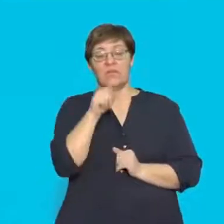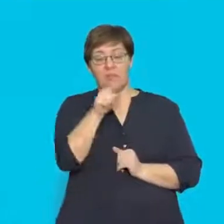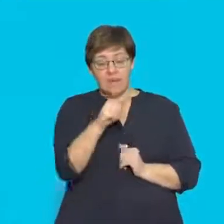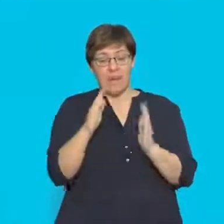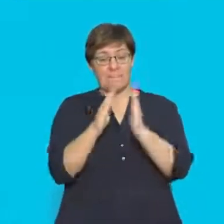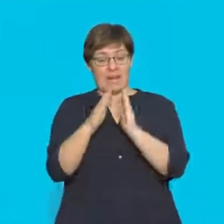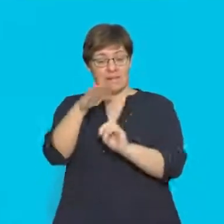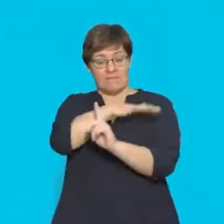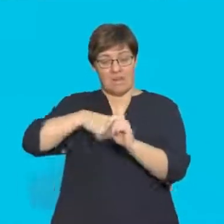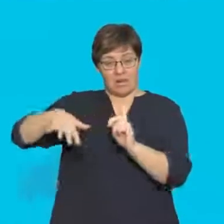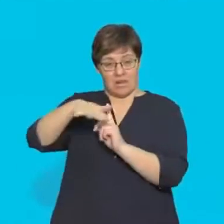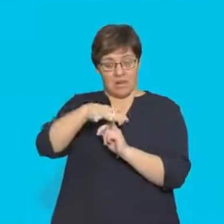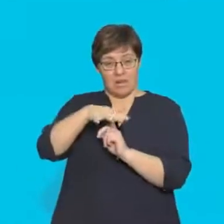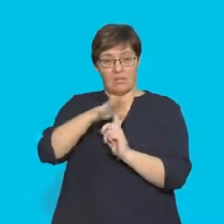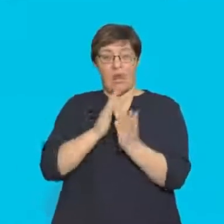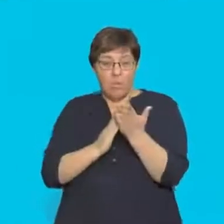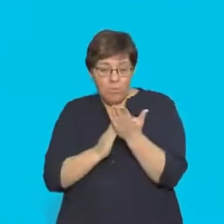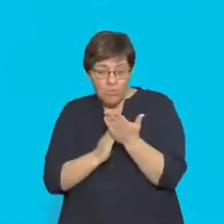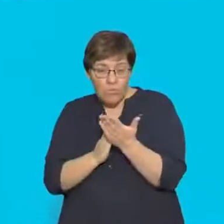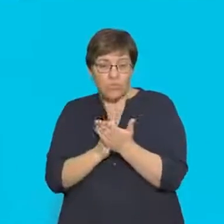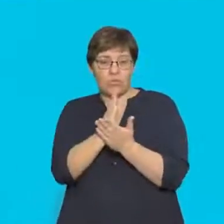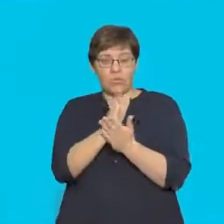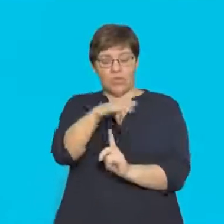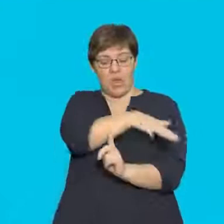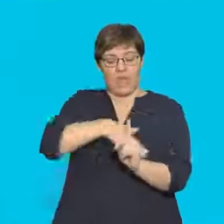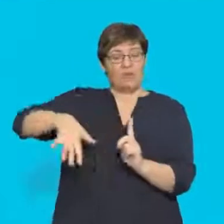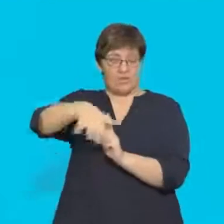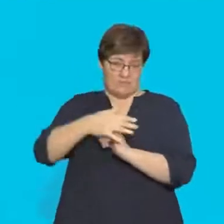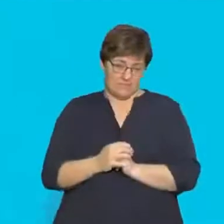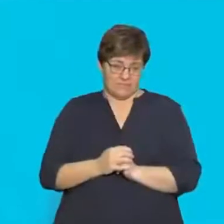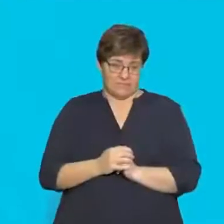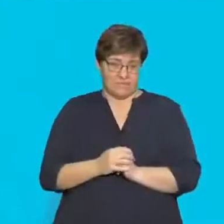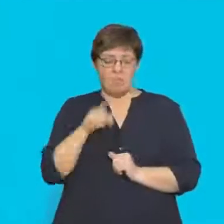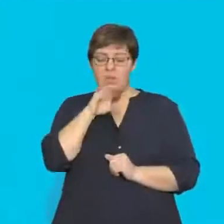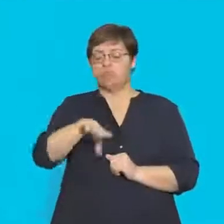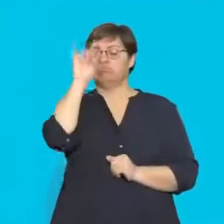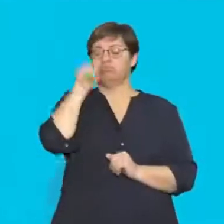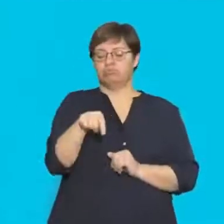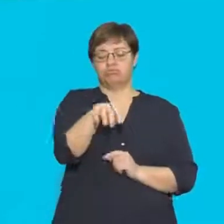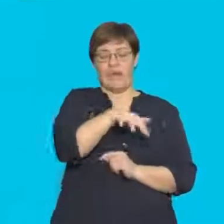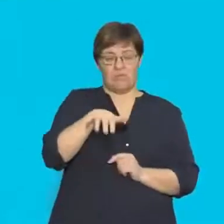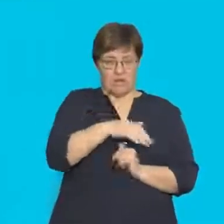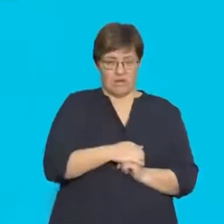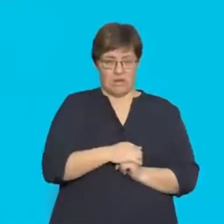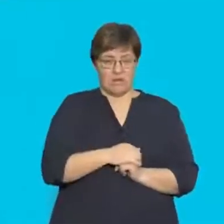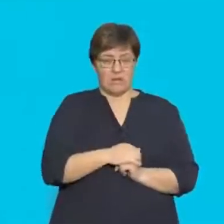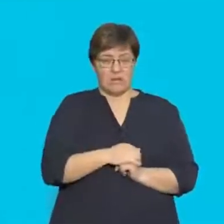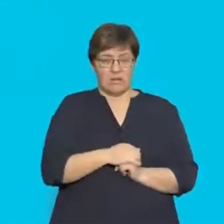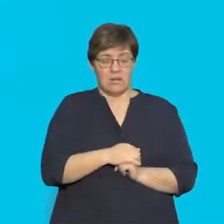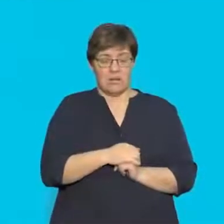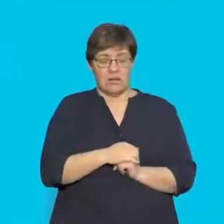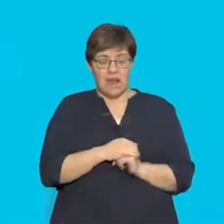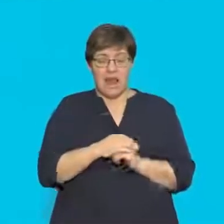this magnetic field is passing through an area that I selected. And there are lots of